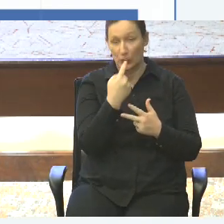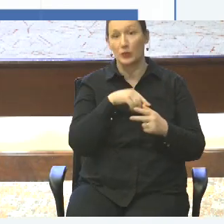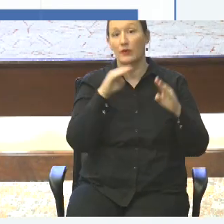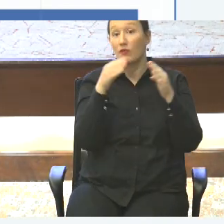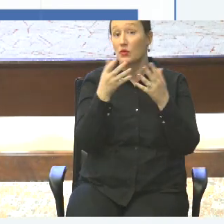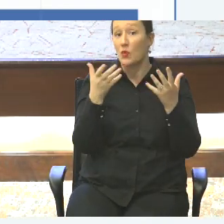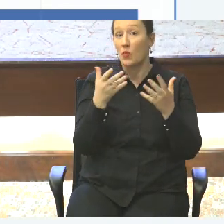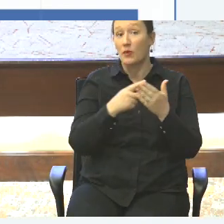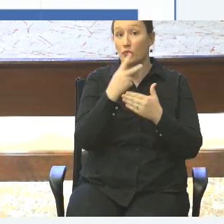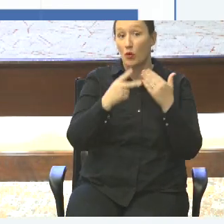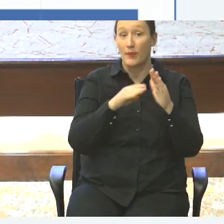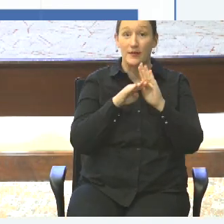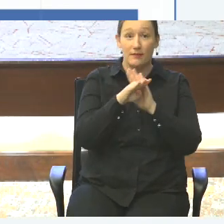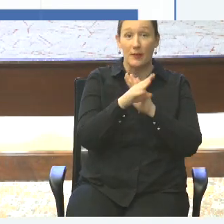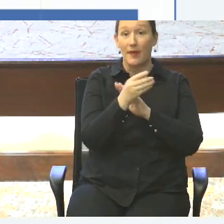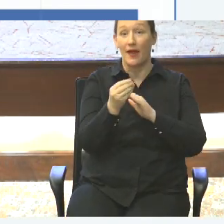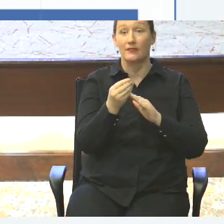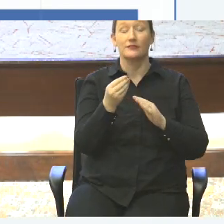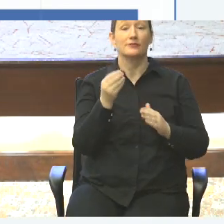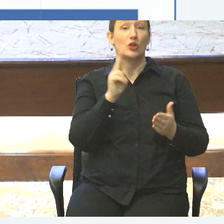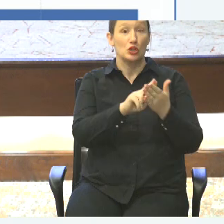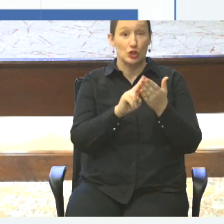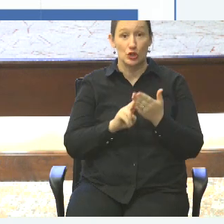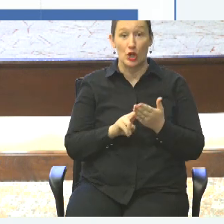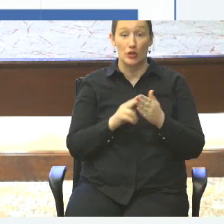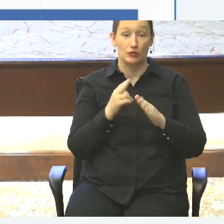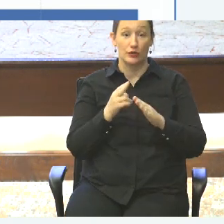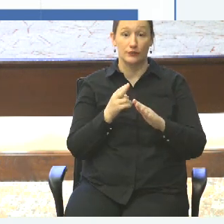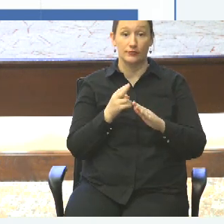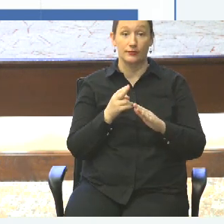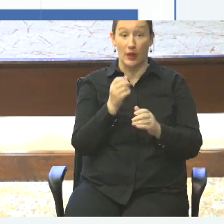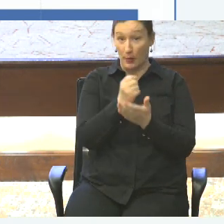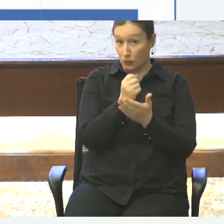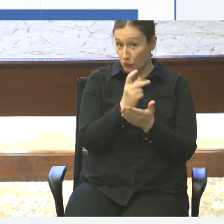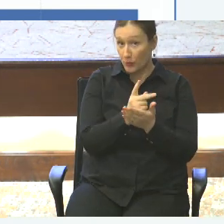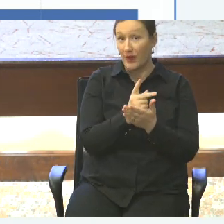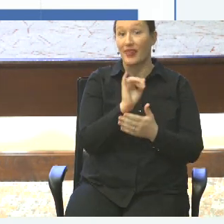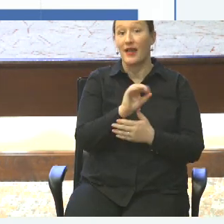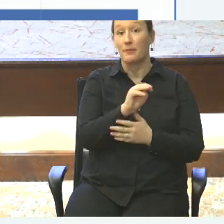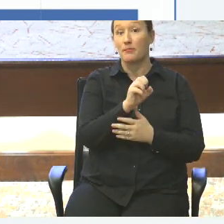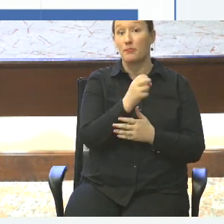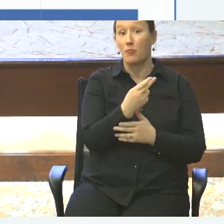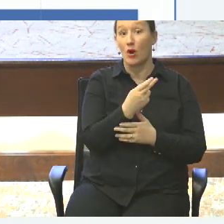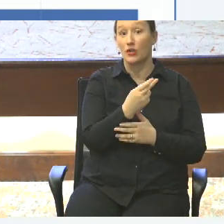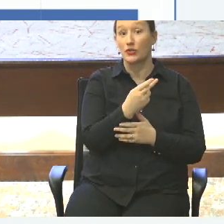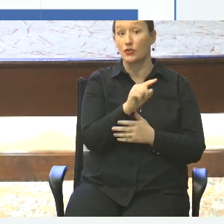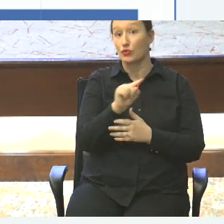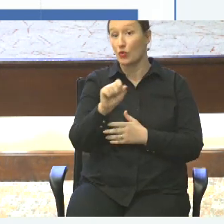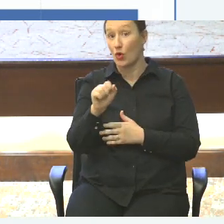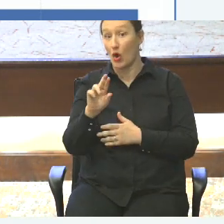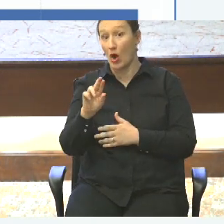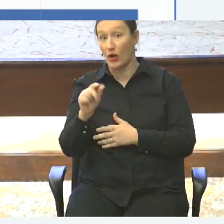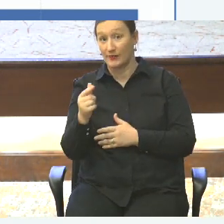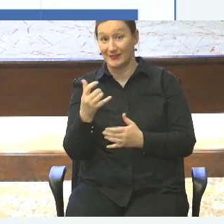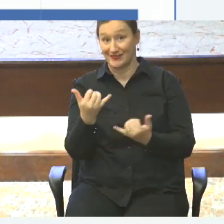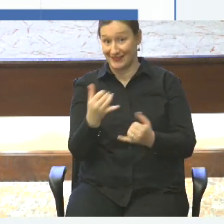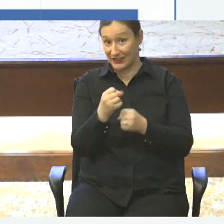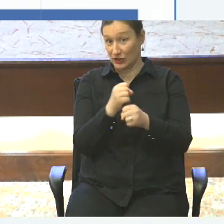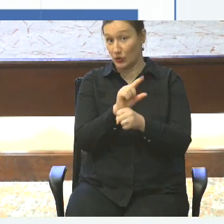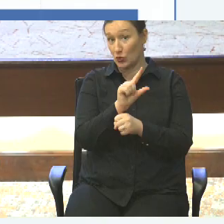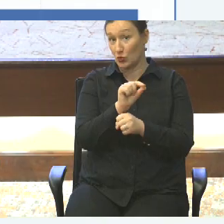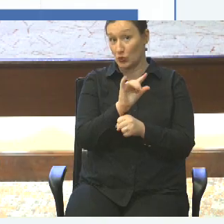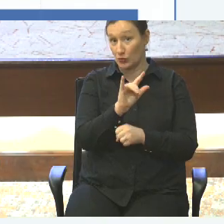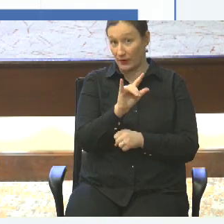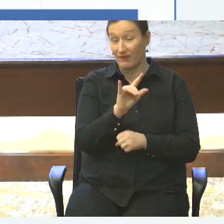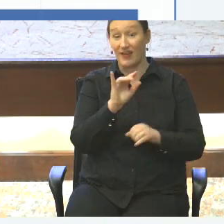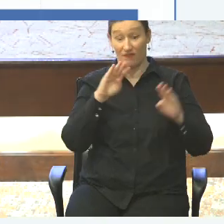programming, development, and contractor recruitment, and that would run from March through August of 2025. What we'll be focused on during